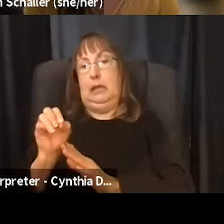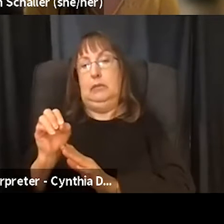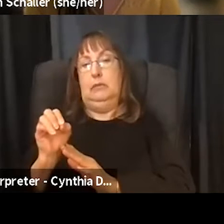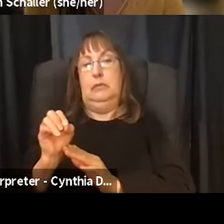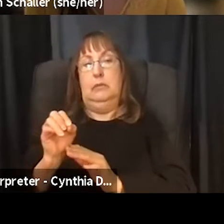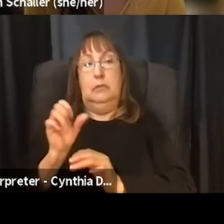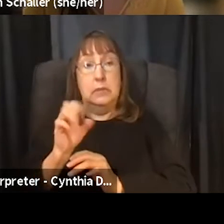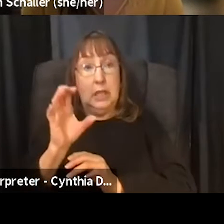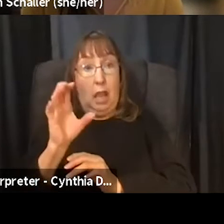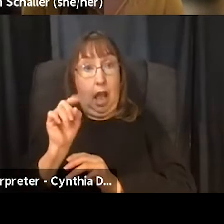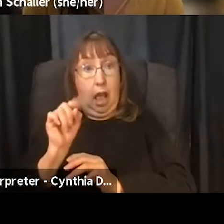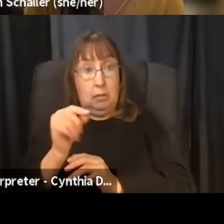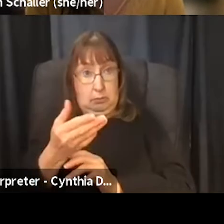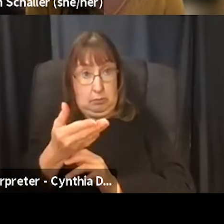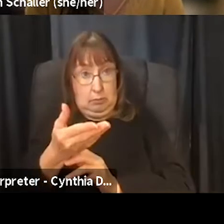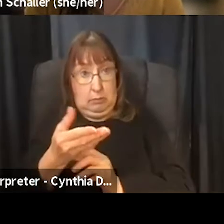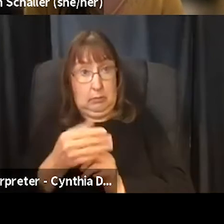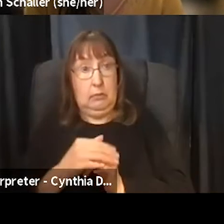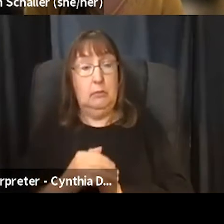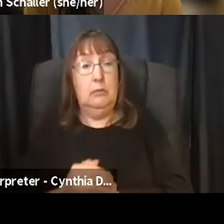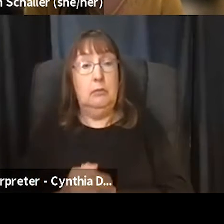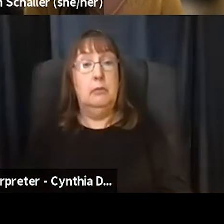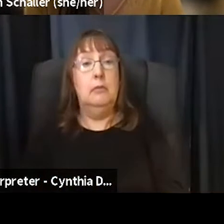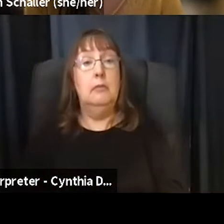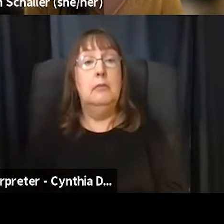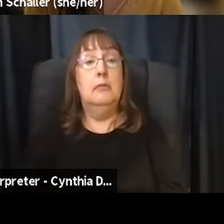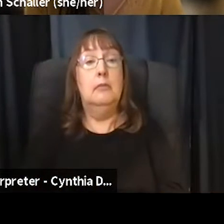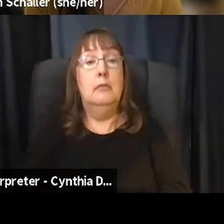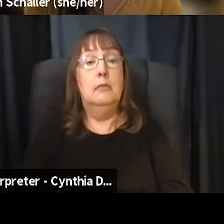Scott? Yeah.